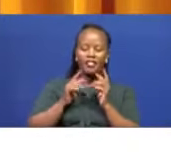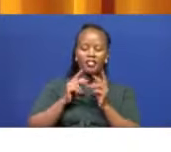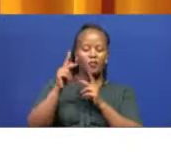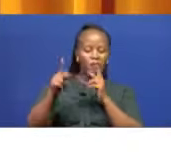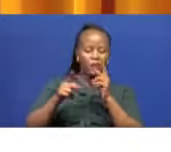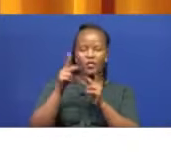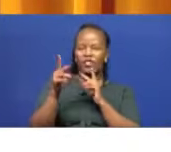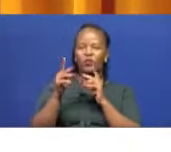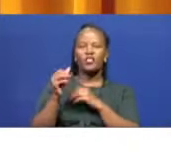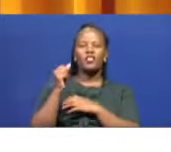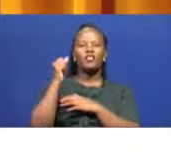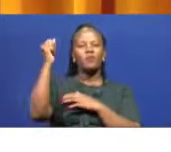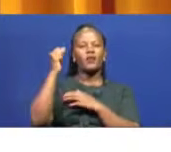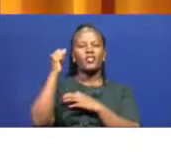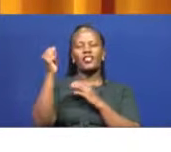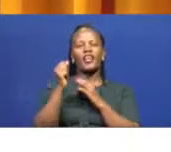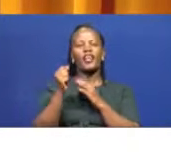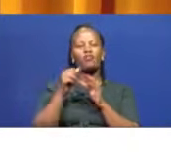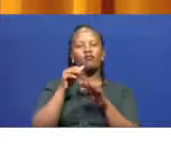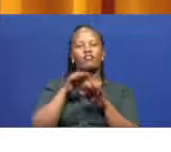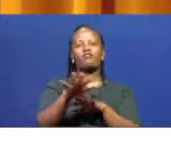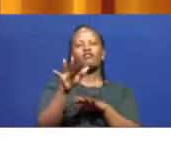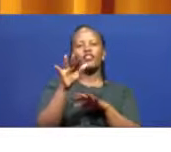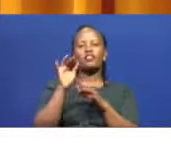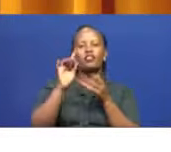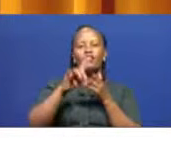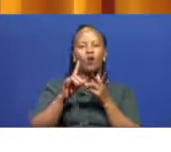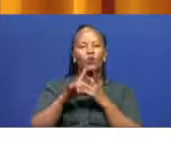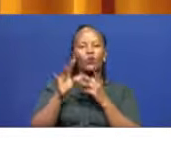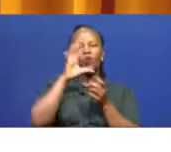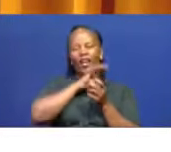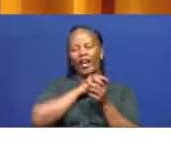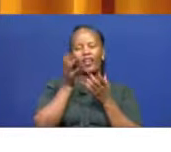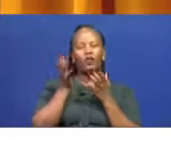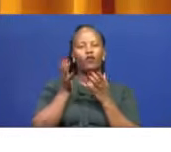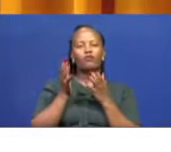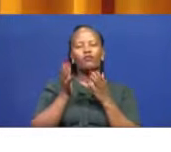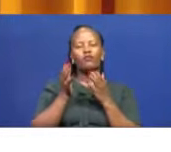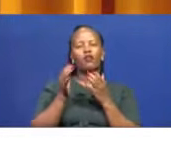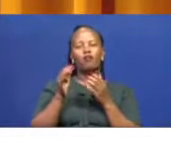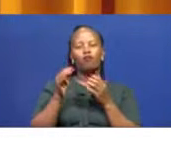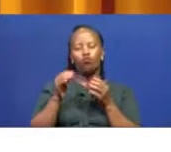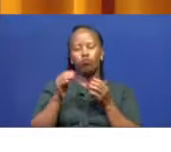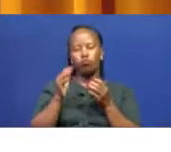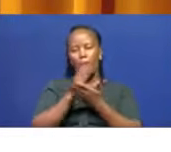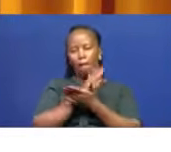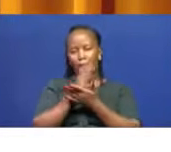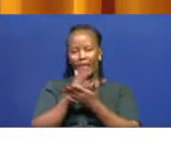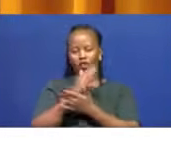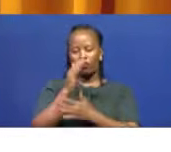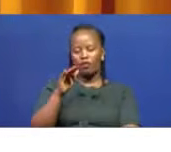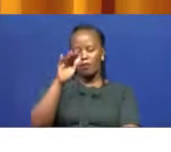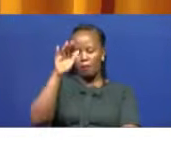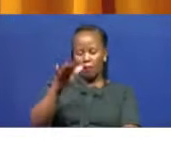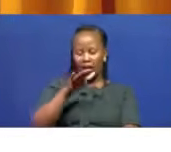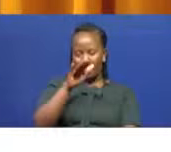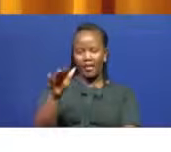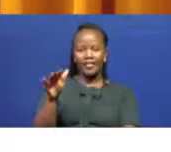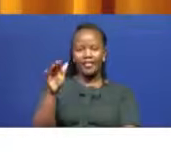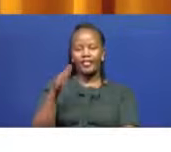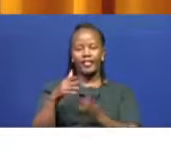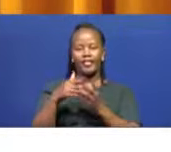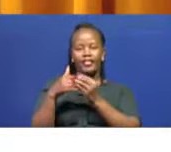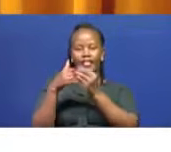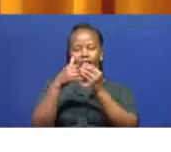politically motivated and tainted by bias and lack of impartiality on the part of parliamentary